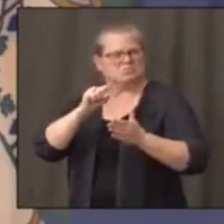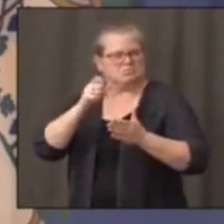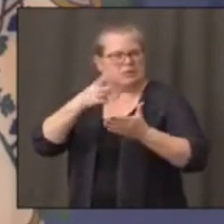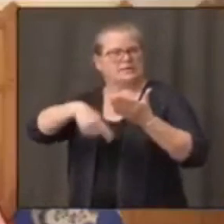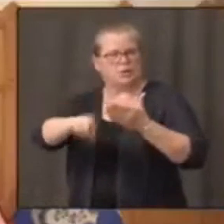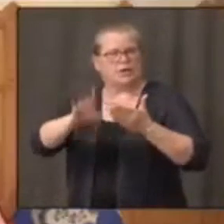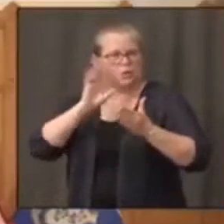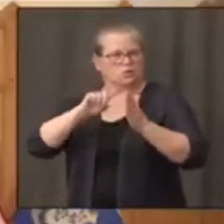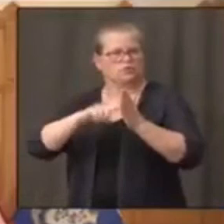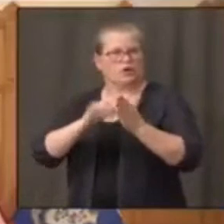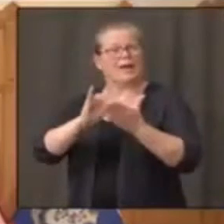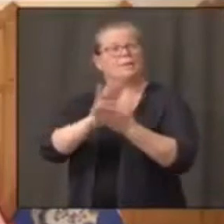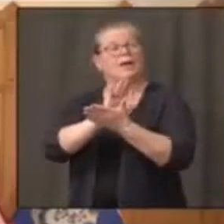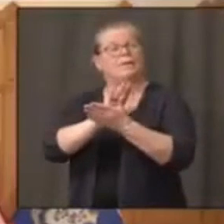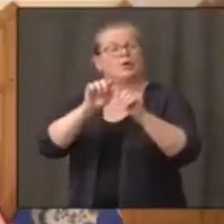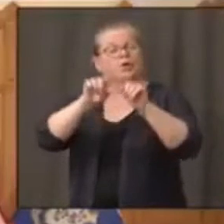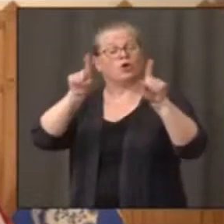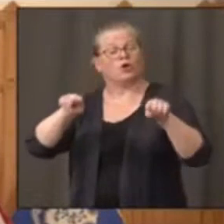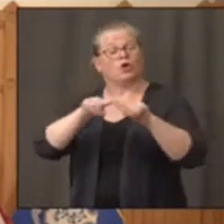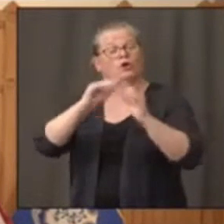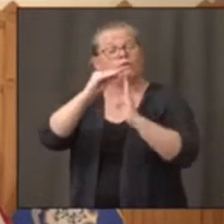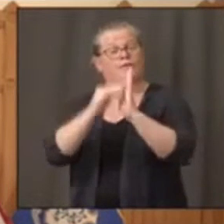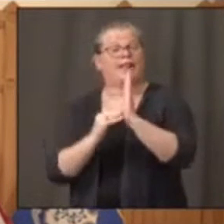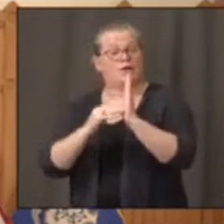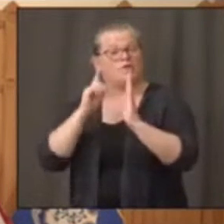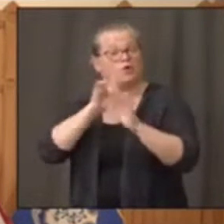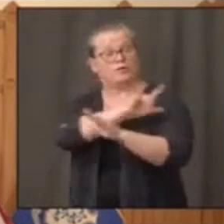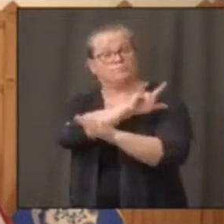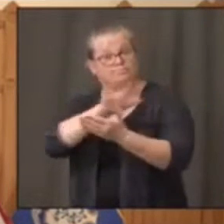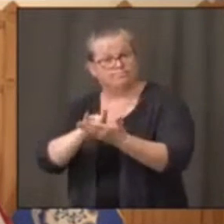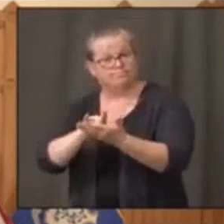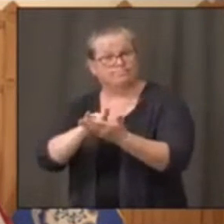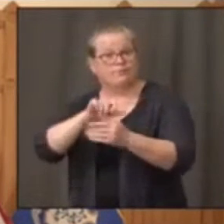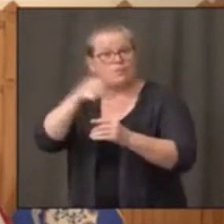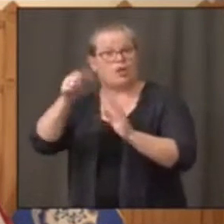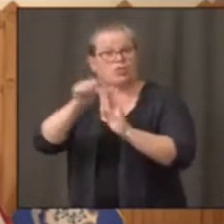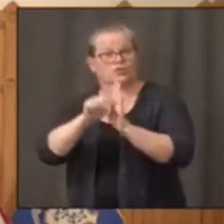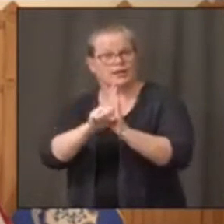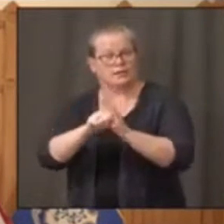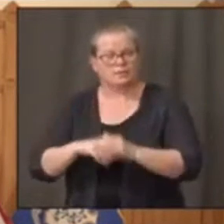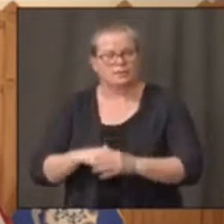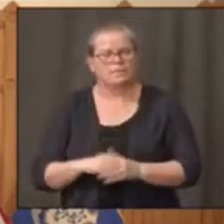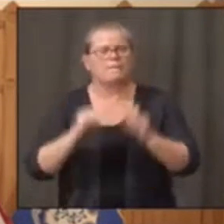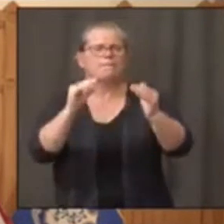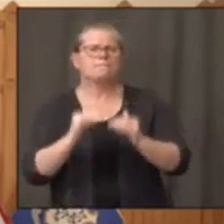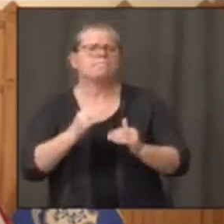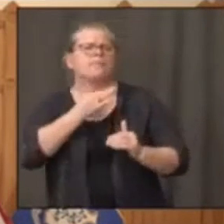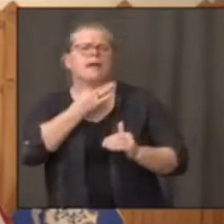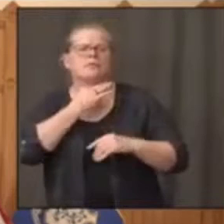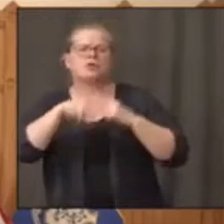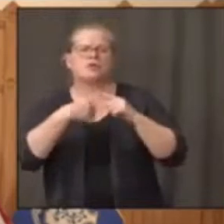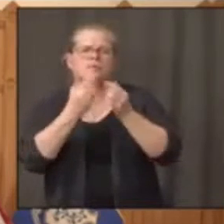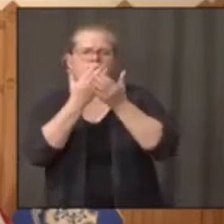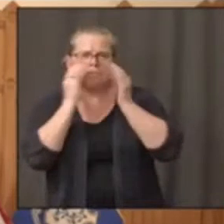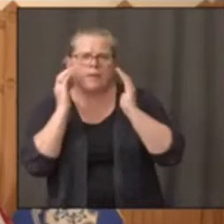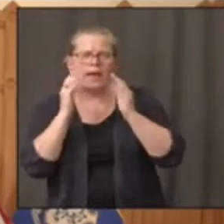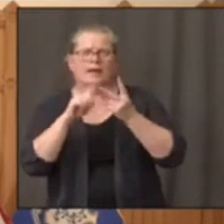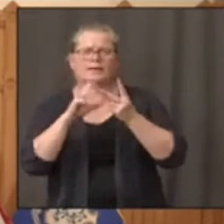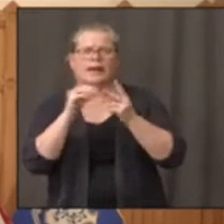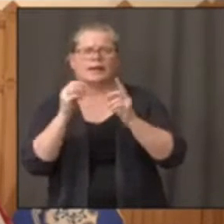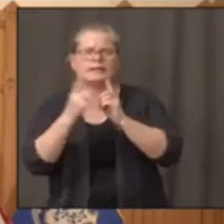Are we still getting positive reports on mask wearing, social distancing? I noticed there were some bars or some restaurants in Danbury that